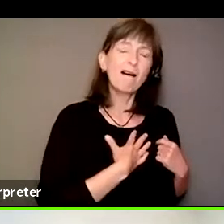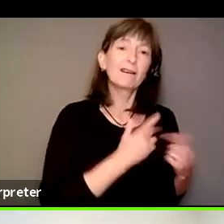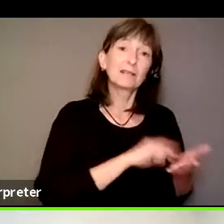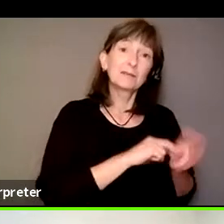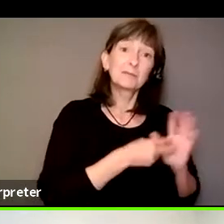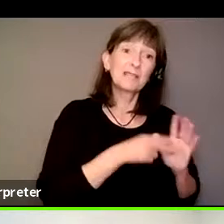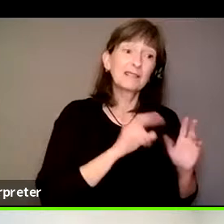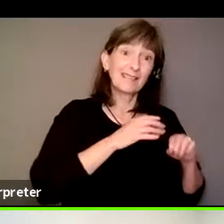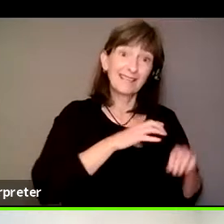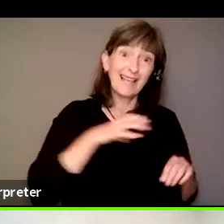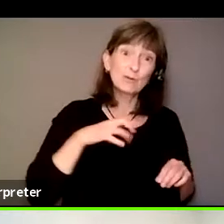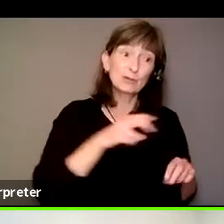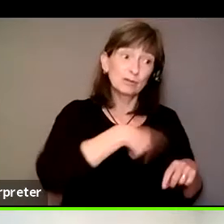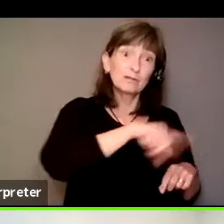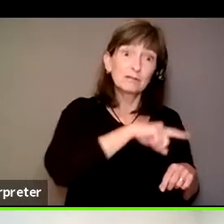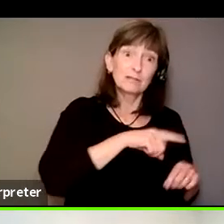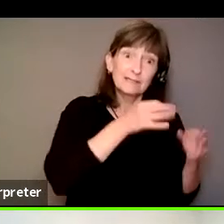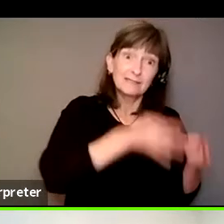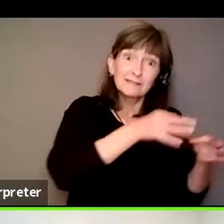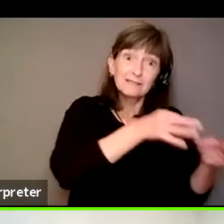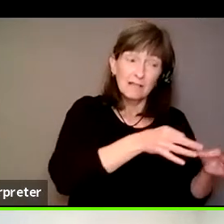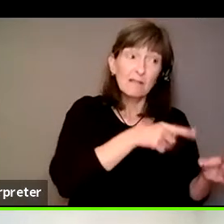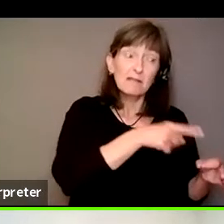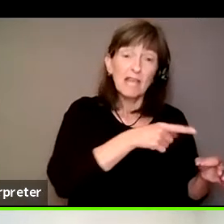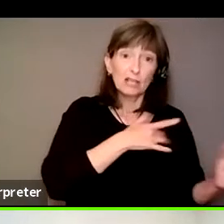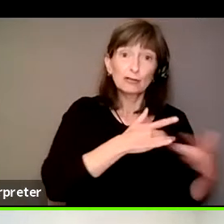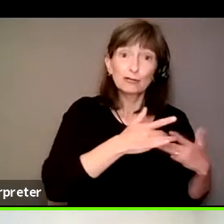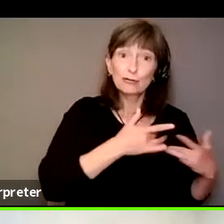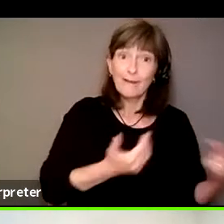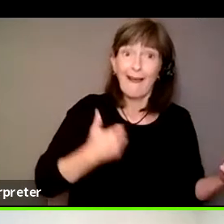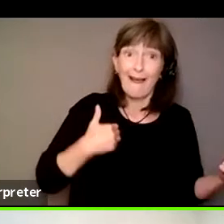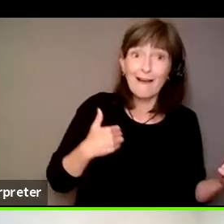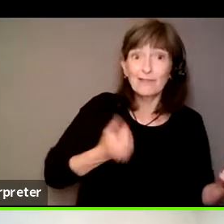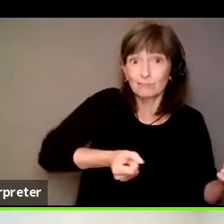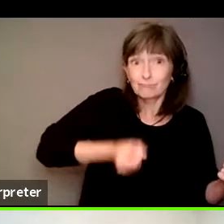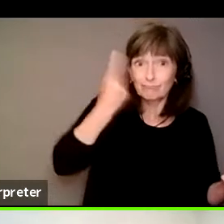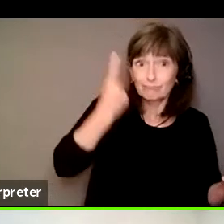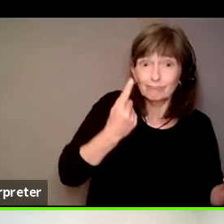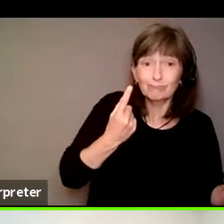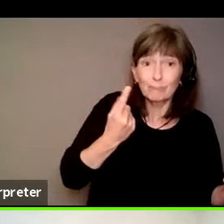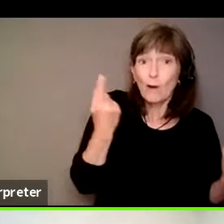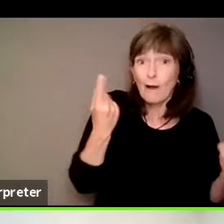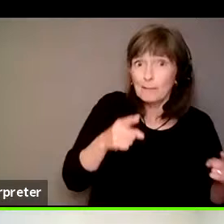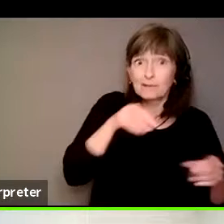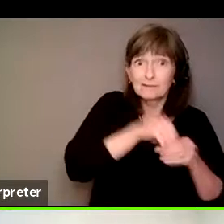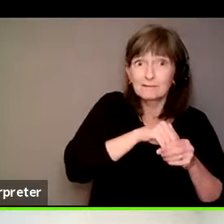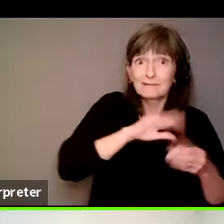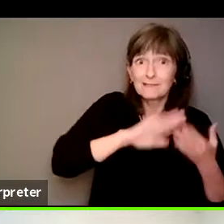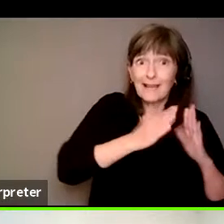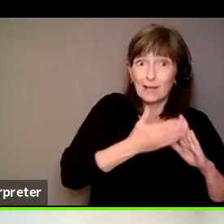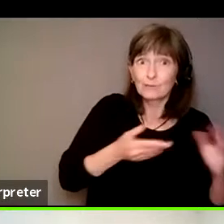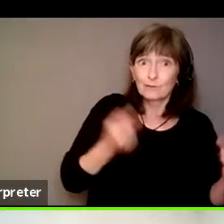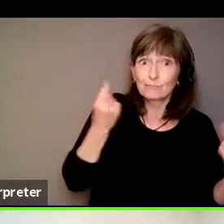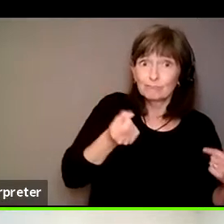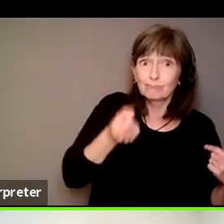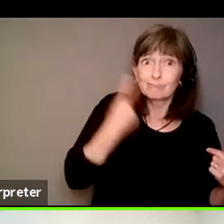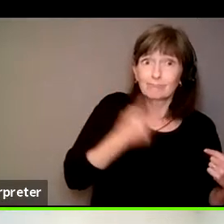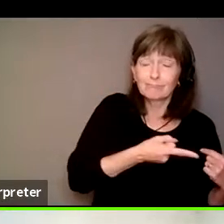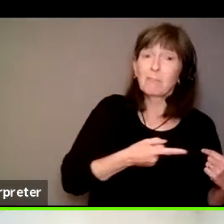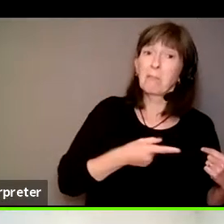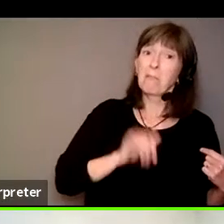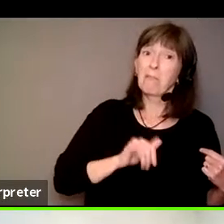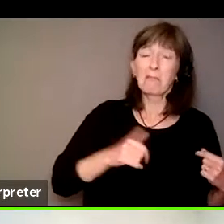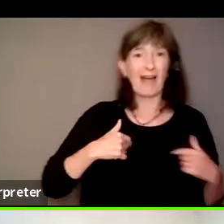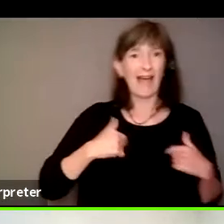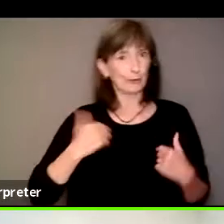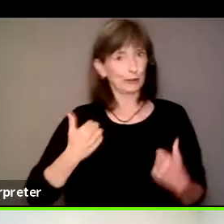around the table who were making the decisions actually did have a grip on the reality of the town. Like I said, I was young and